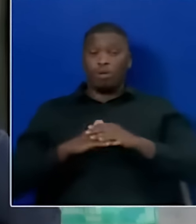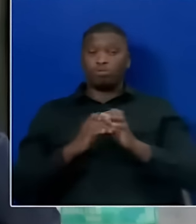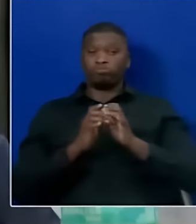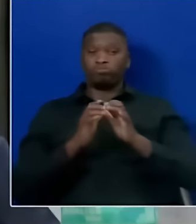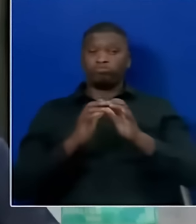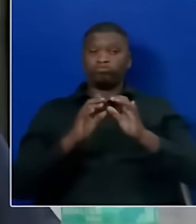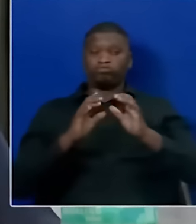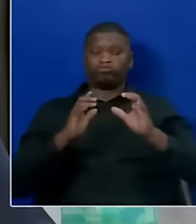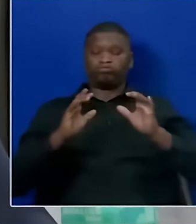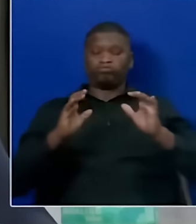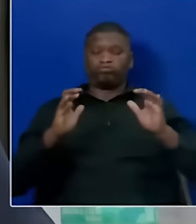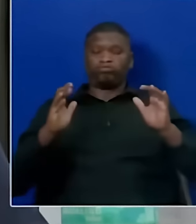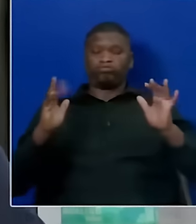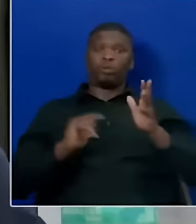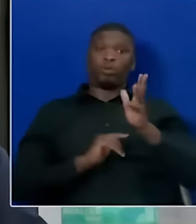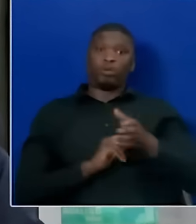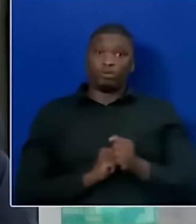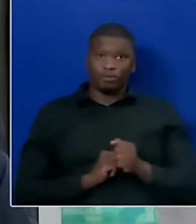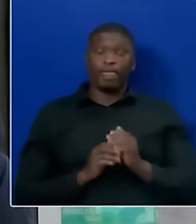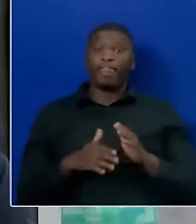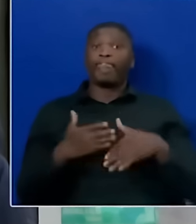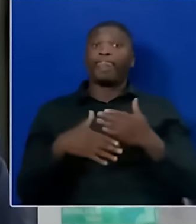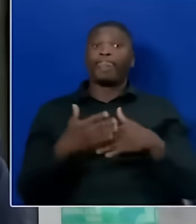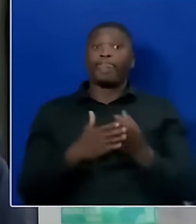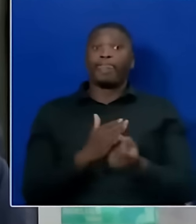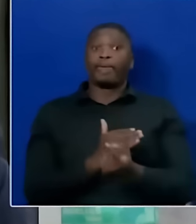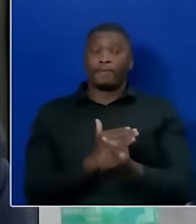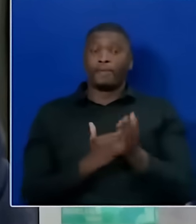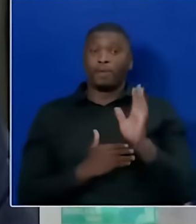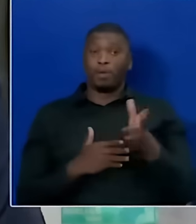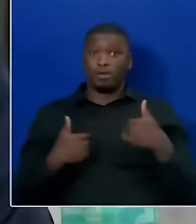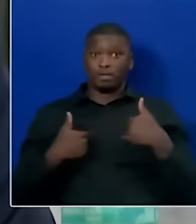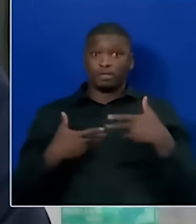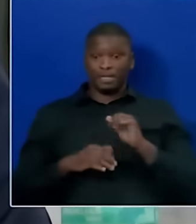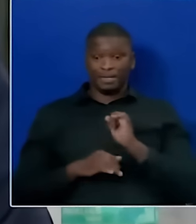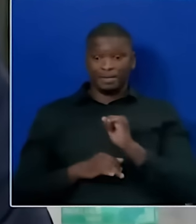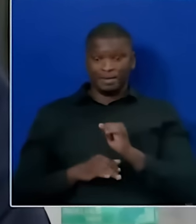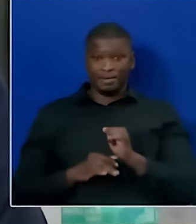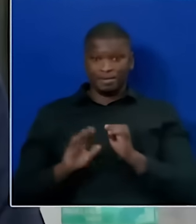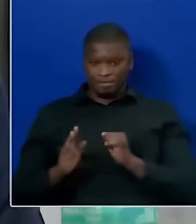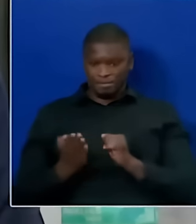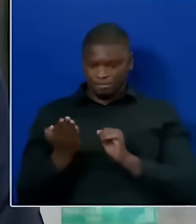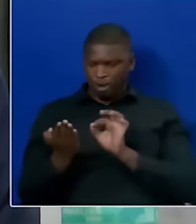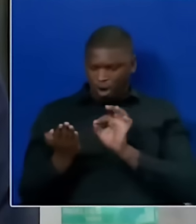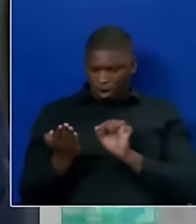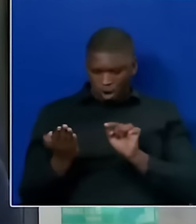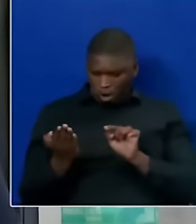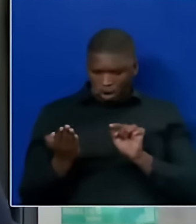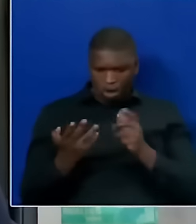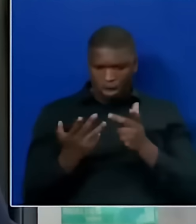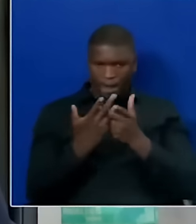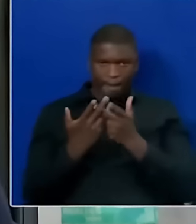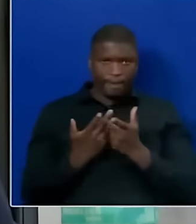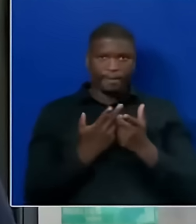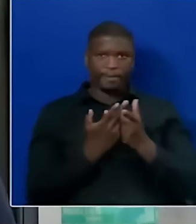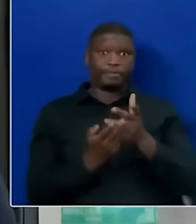And at a later stage, they will start to retrieve all those case files that are mentioned here and